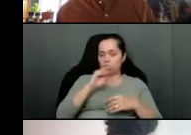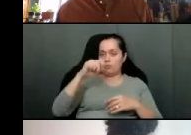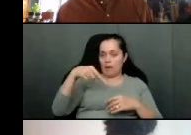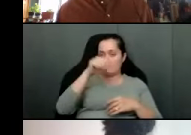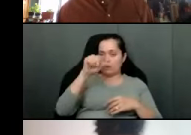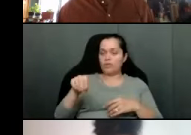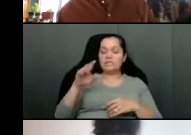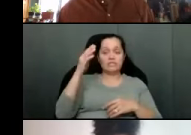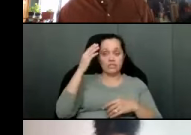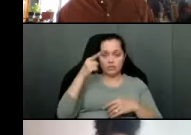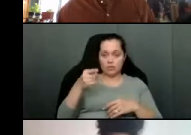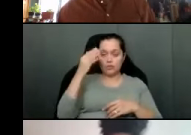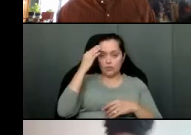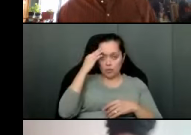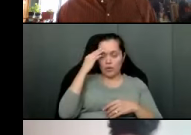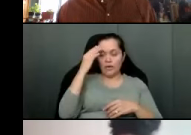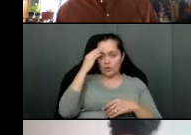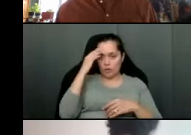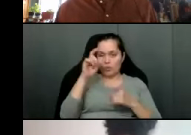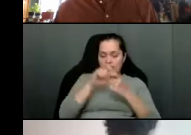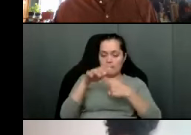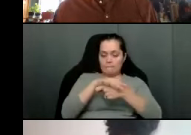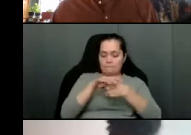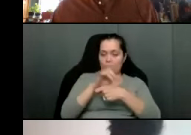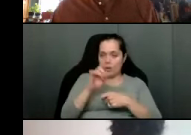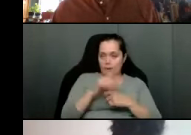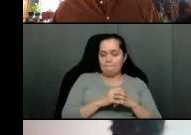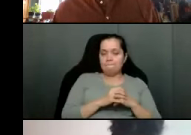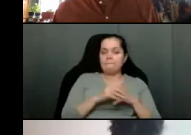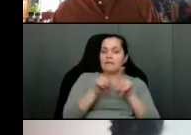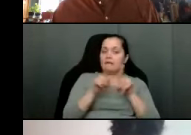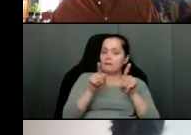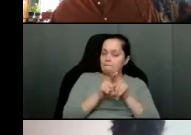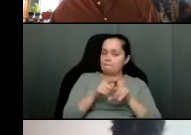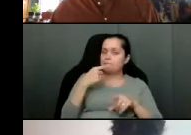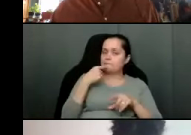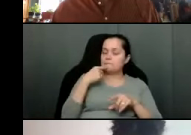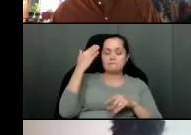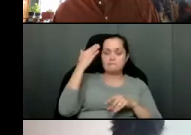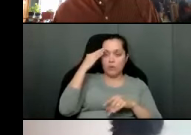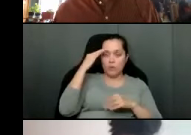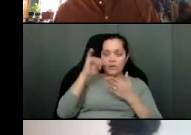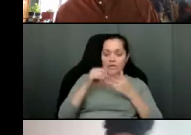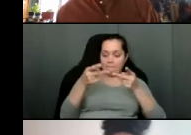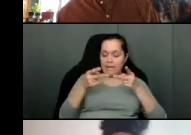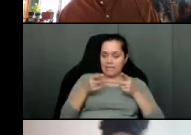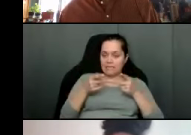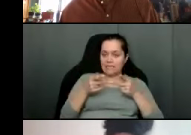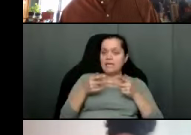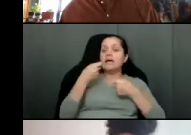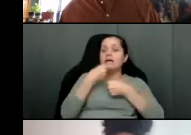can do them and know where places are. And I'm going to argue that knowing where places are can